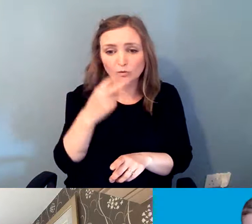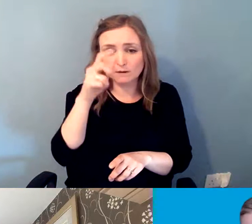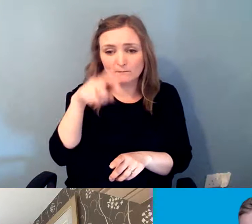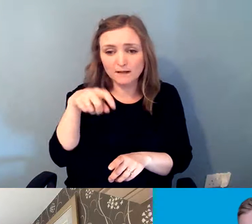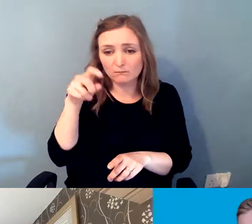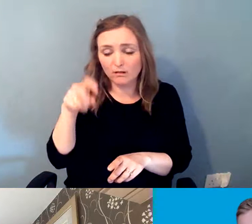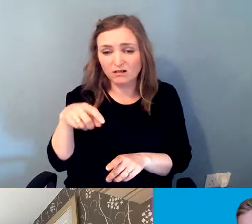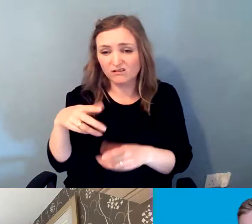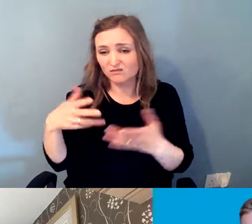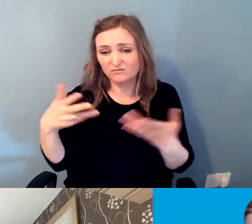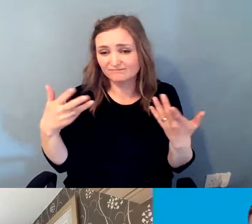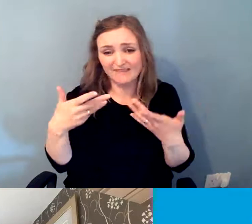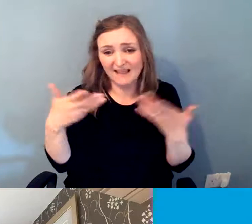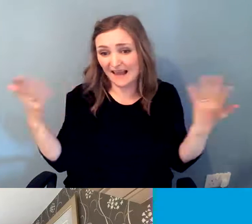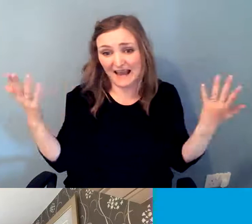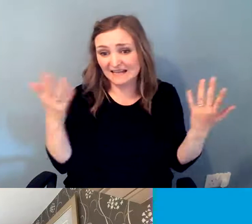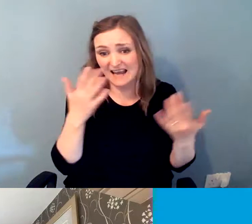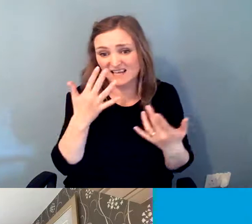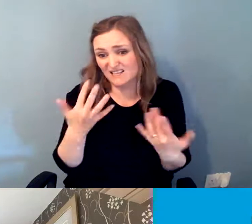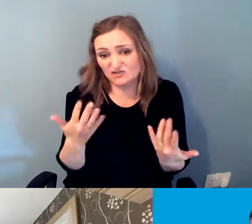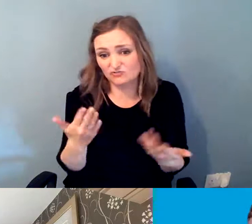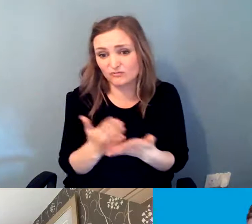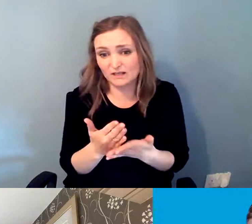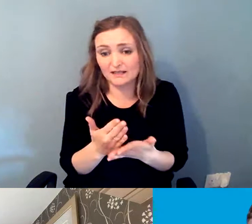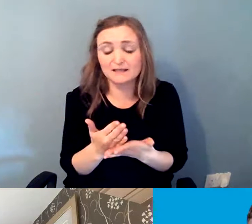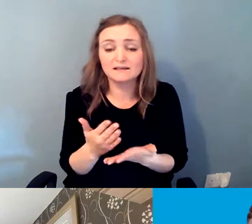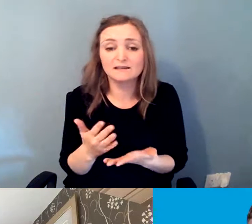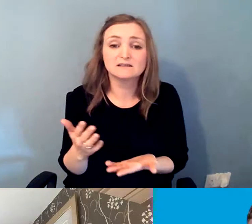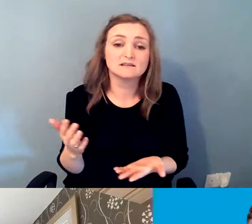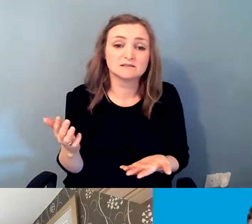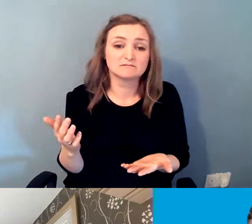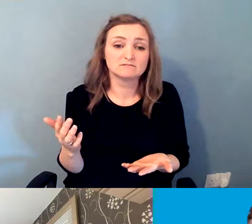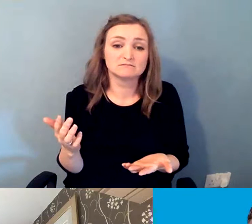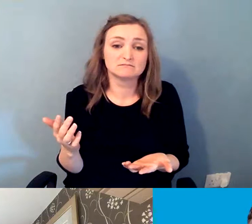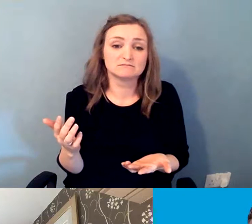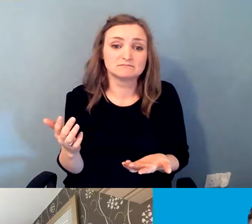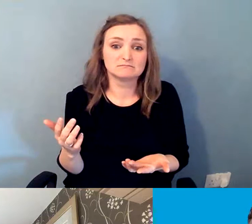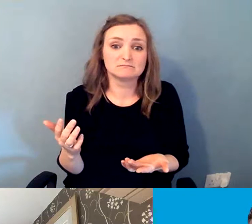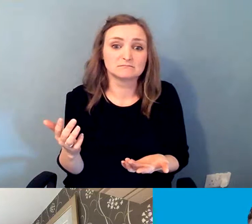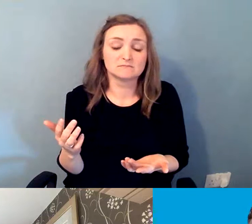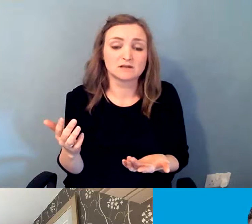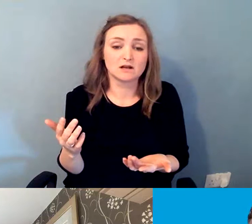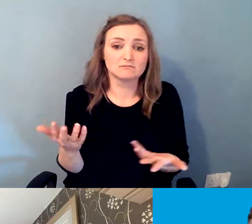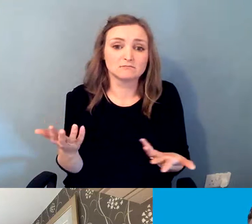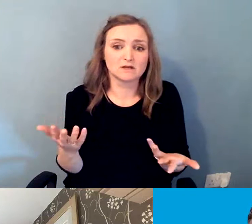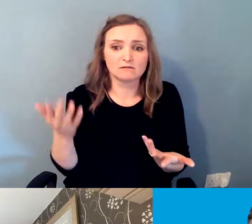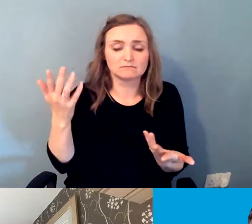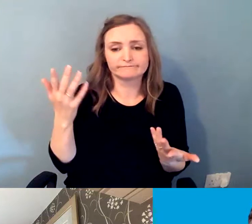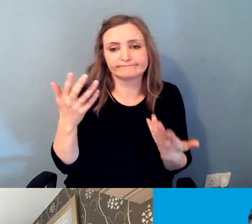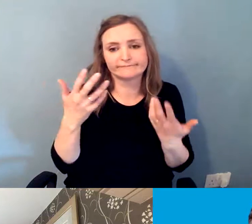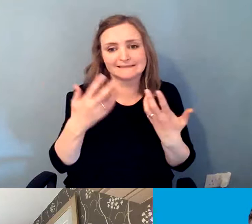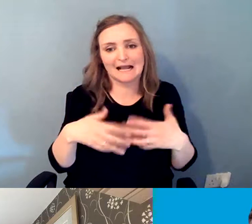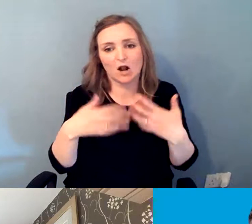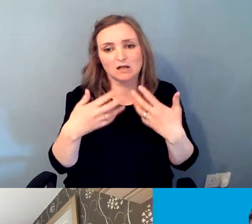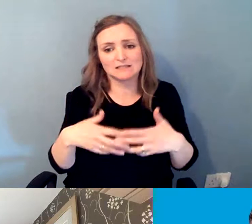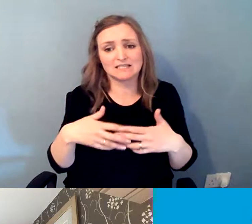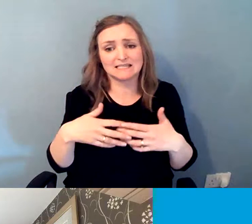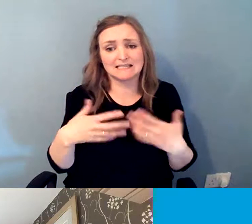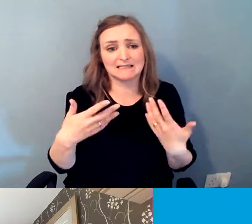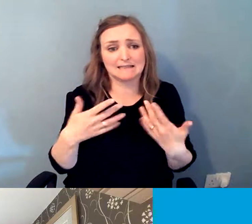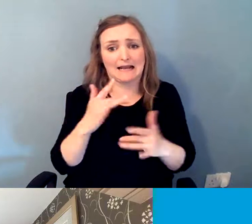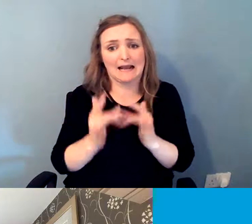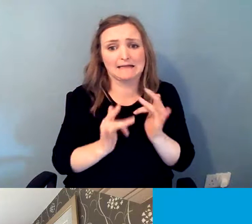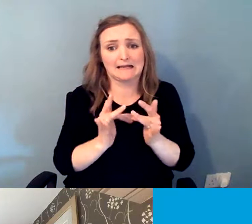even of my age, who aren't technical, if you like, who aren't